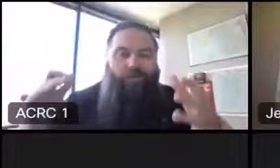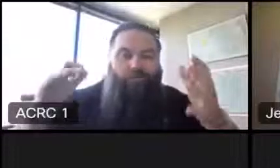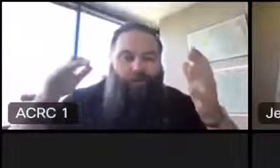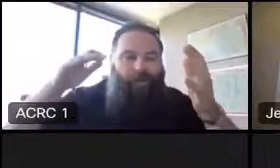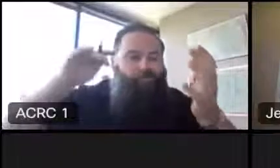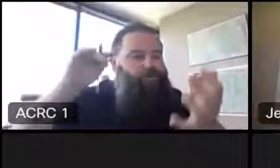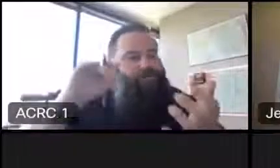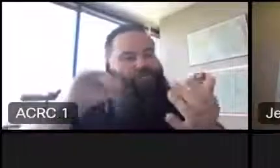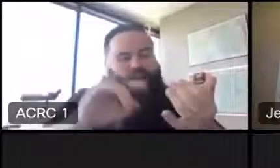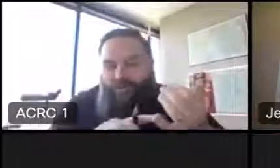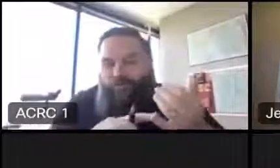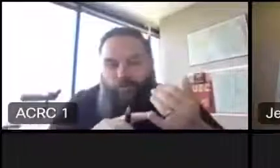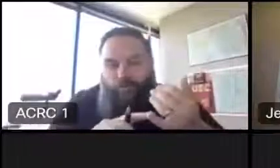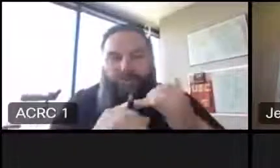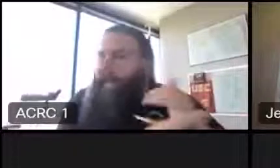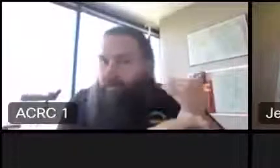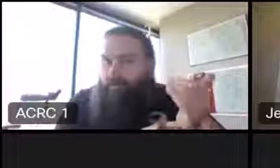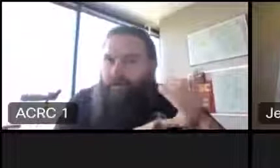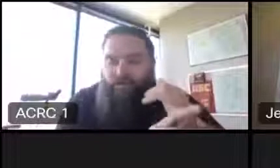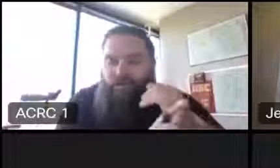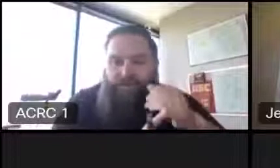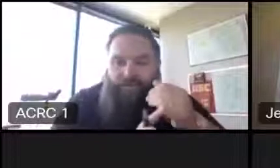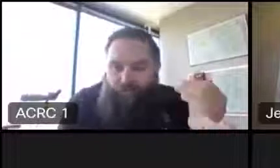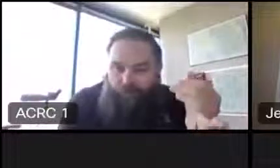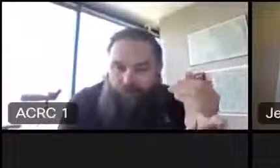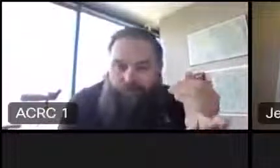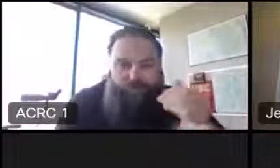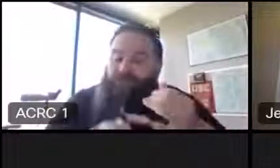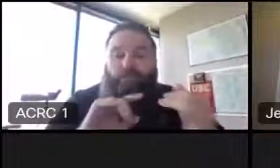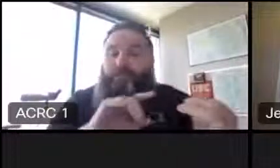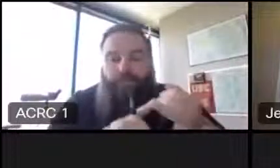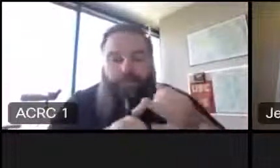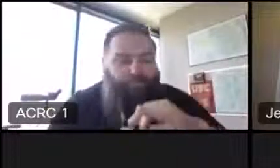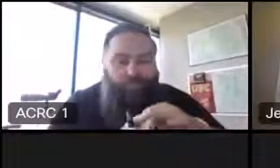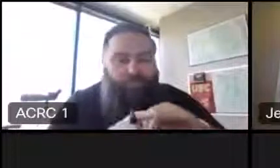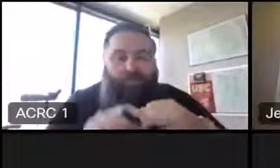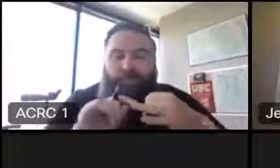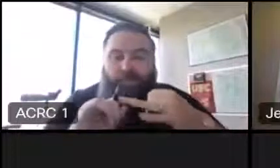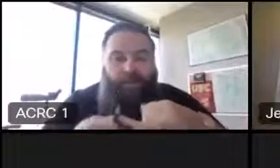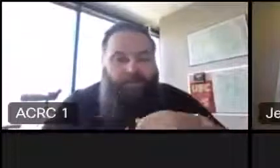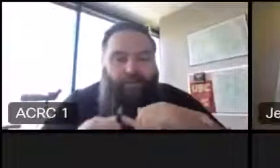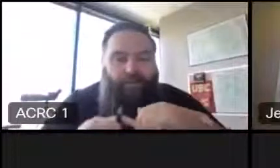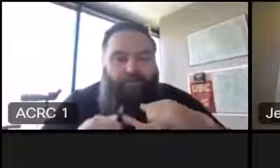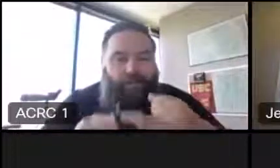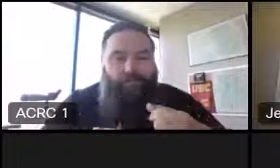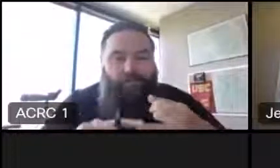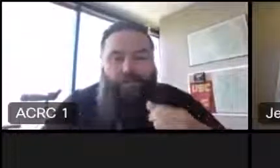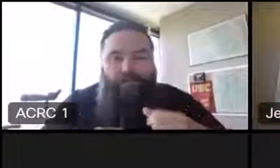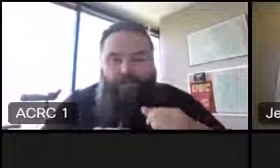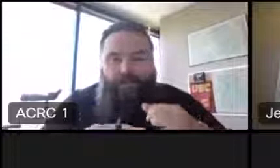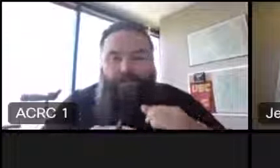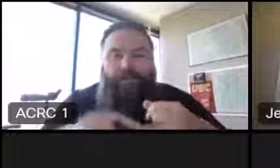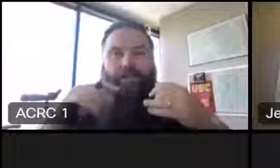concurrently? We have changed rules kind of as it relates to day programs. We certainly have changed rules as it comes to tailored